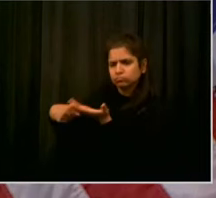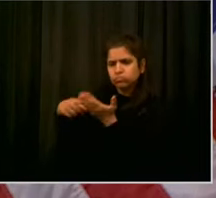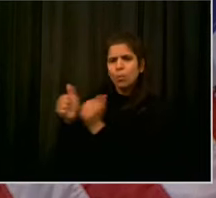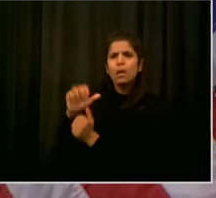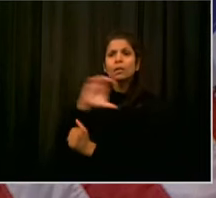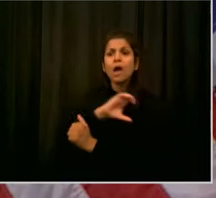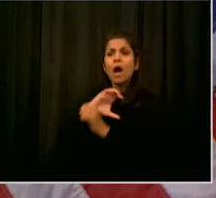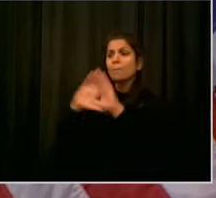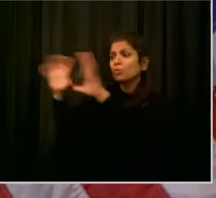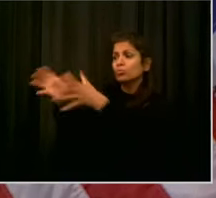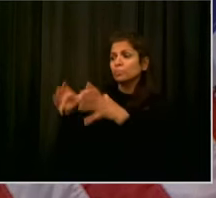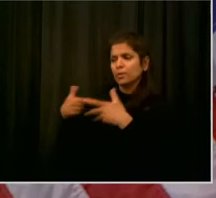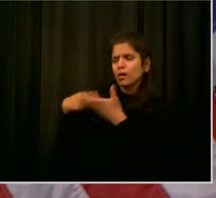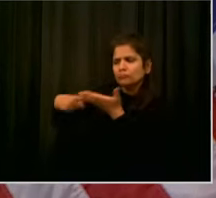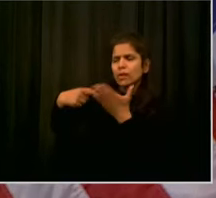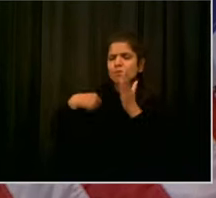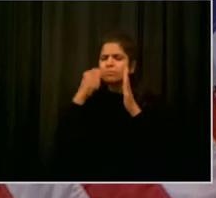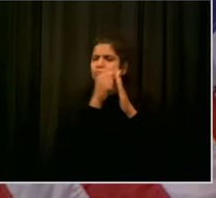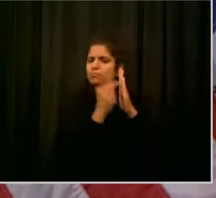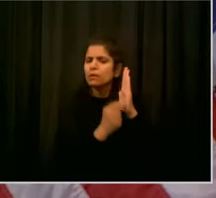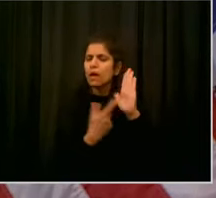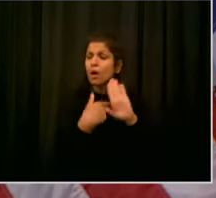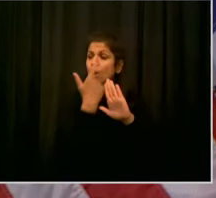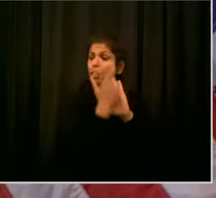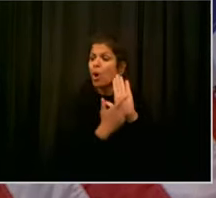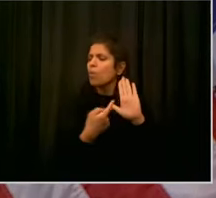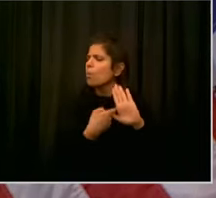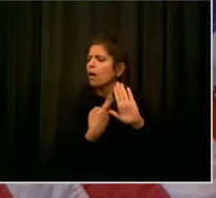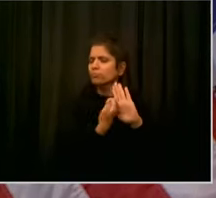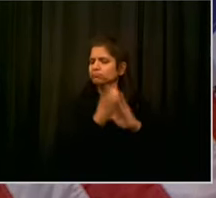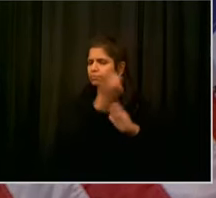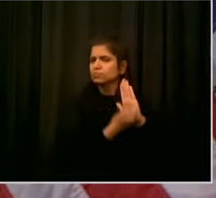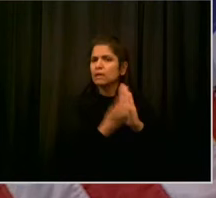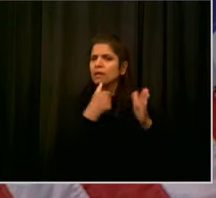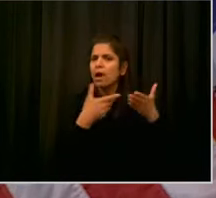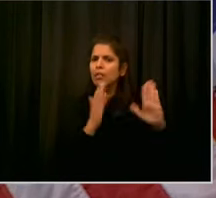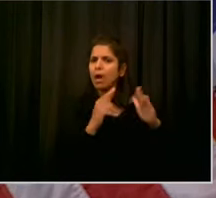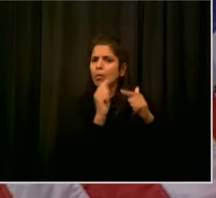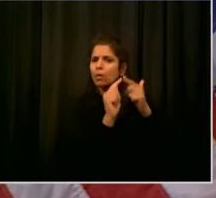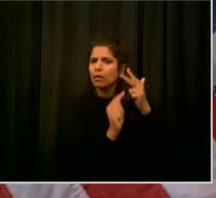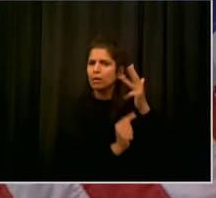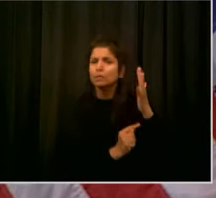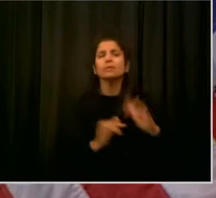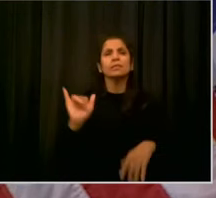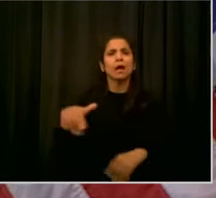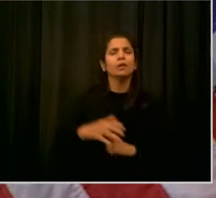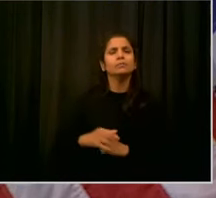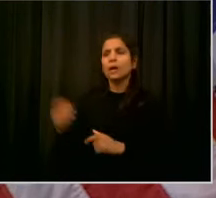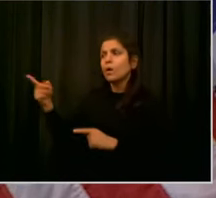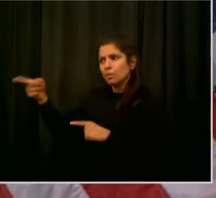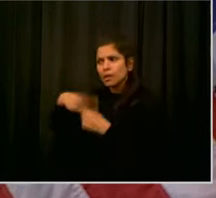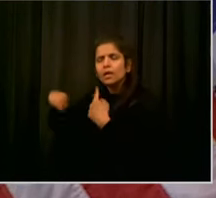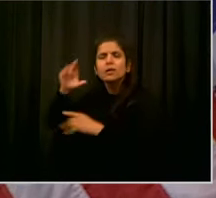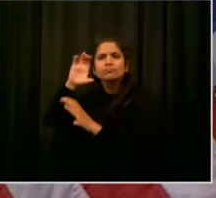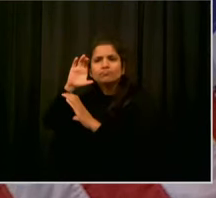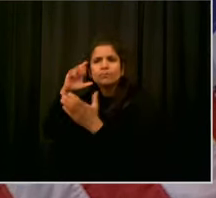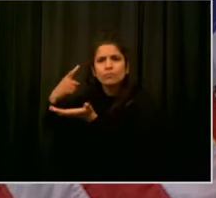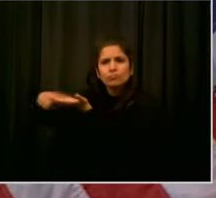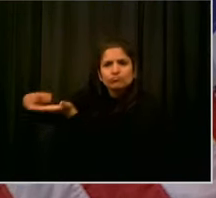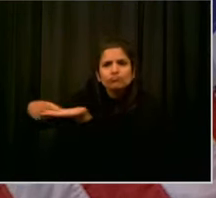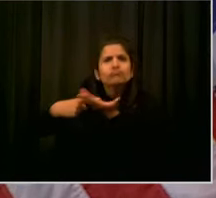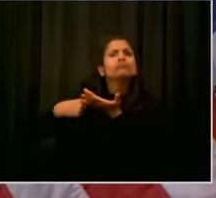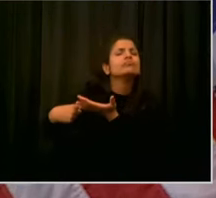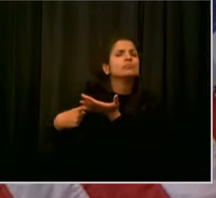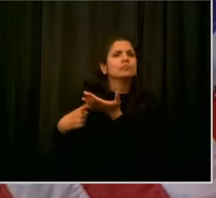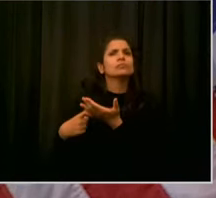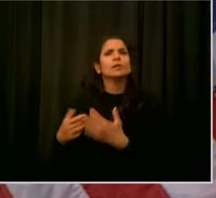tell him to do it. And the strategies of the last few days. All the folks out there trying to act like somehow the NYPD has not